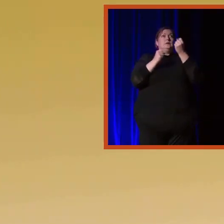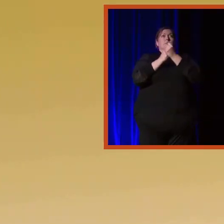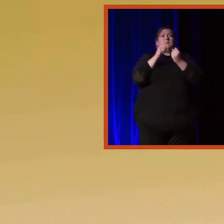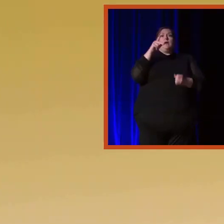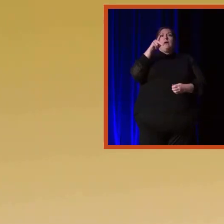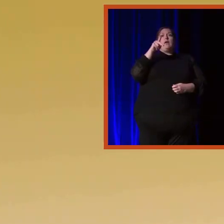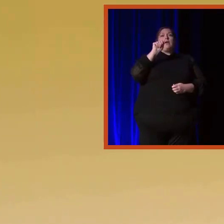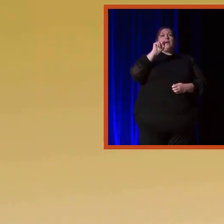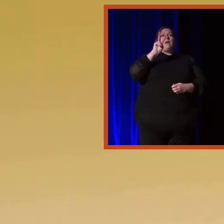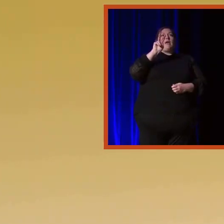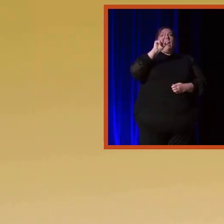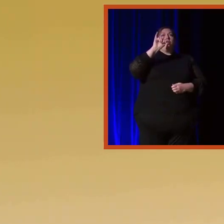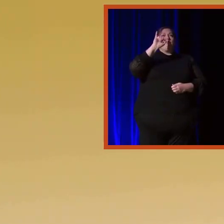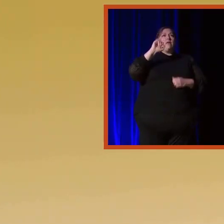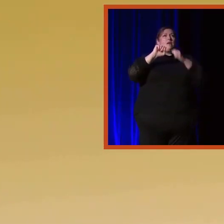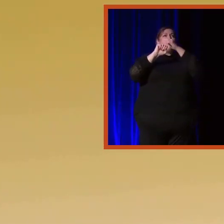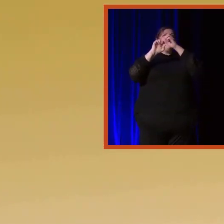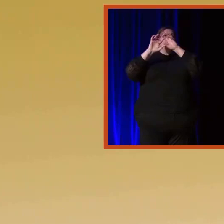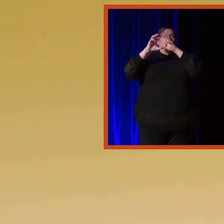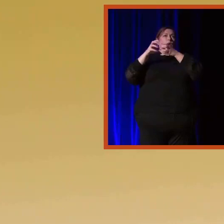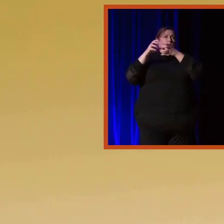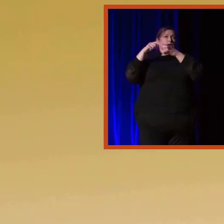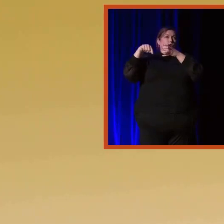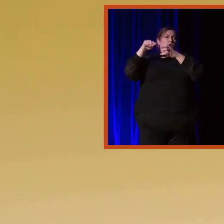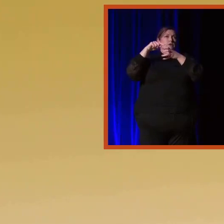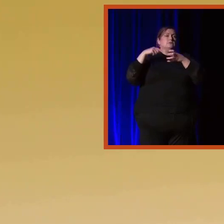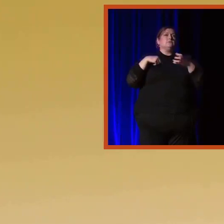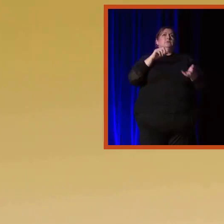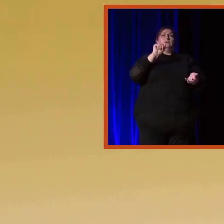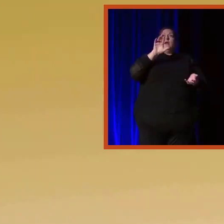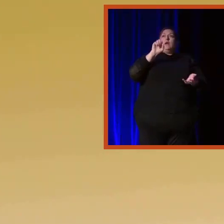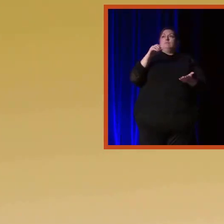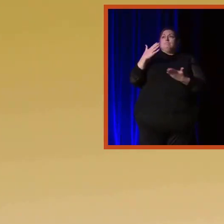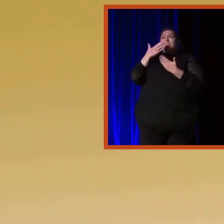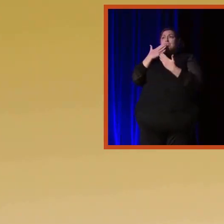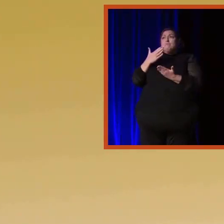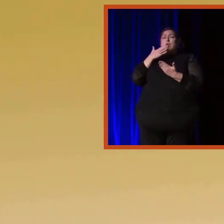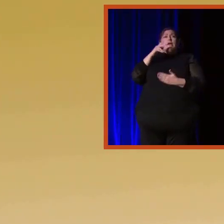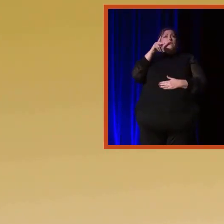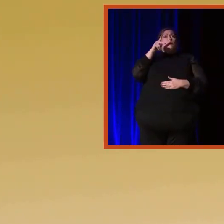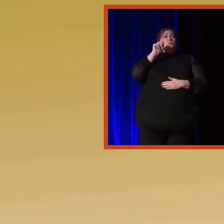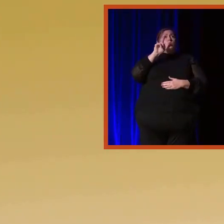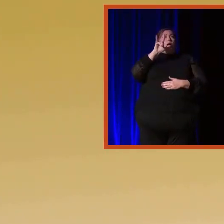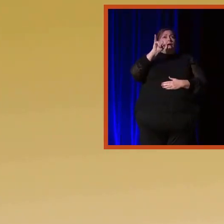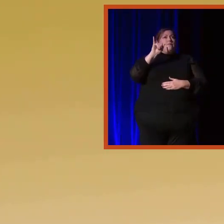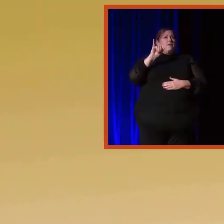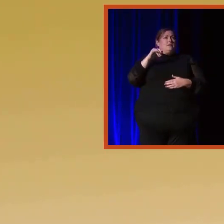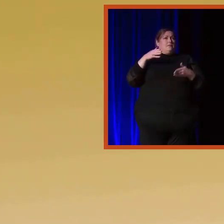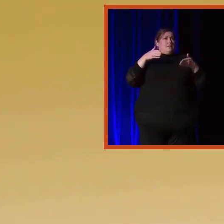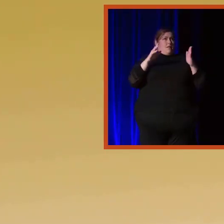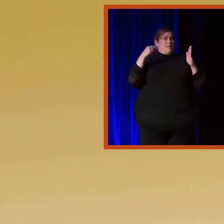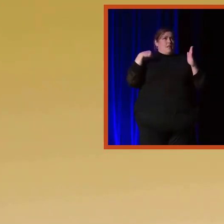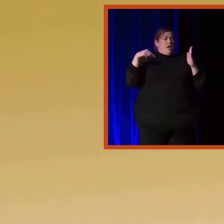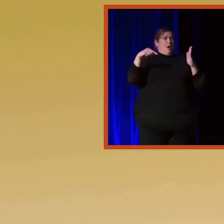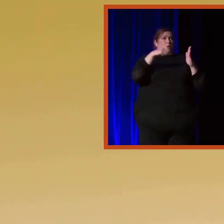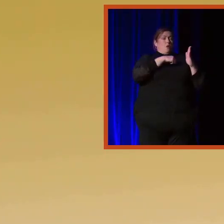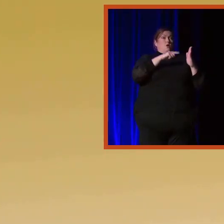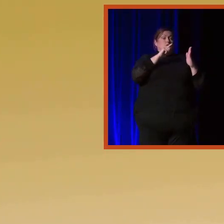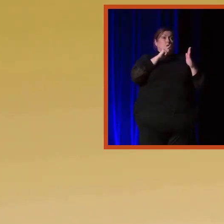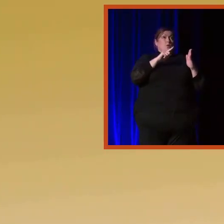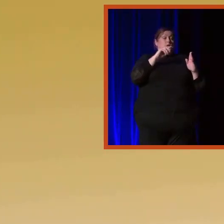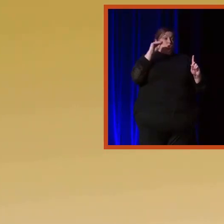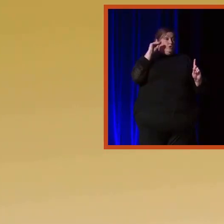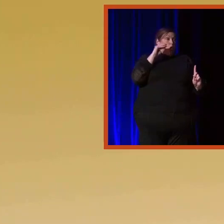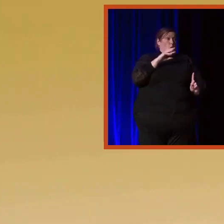Kavli Foundation. ACS is deeply grateful to the Kavli Foundation for enabling us to highlight the achievements